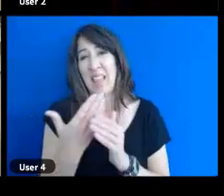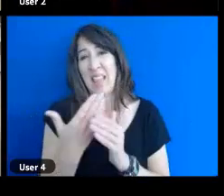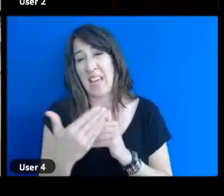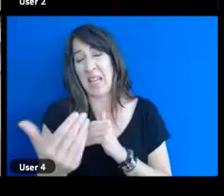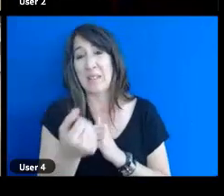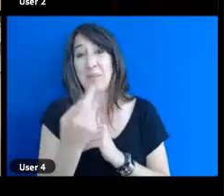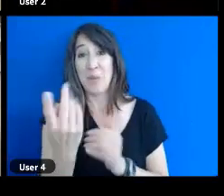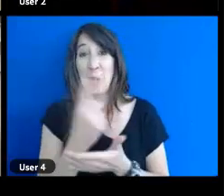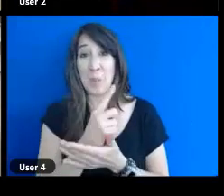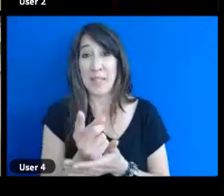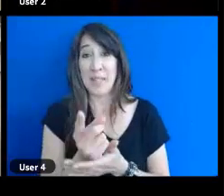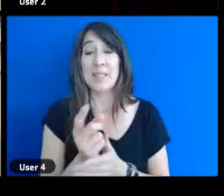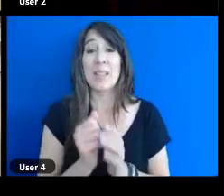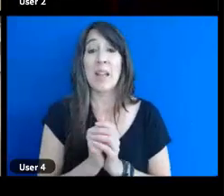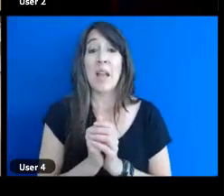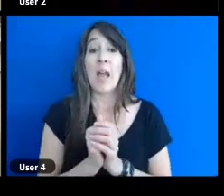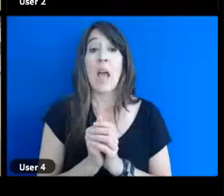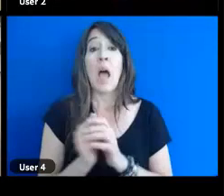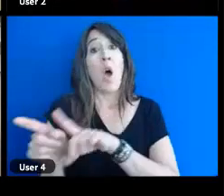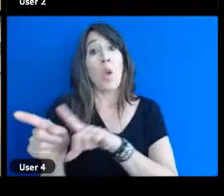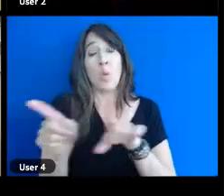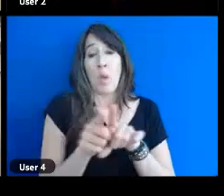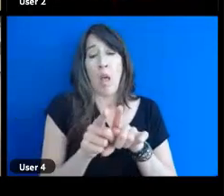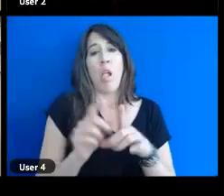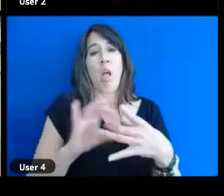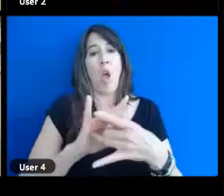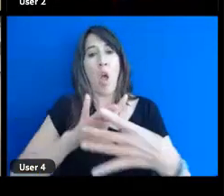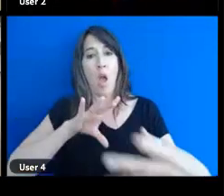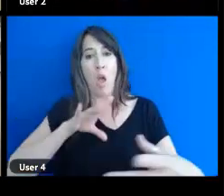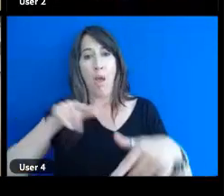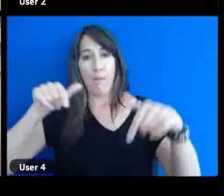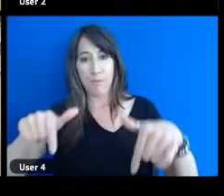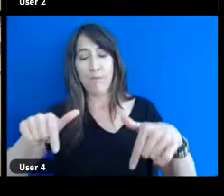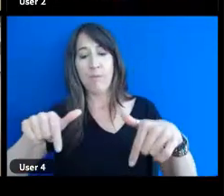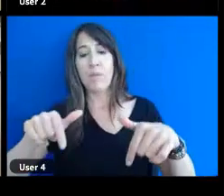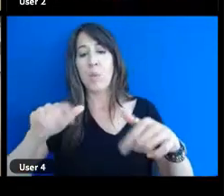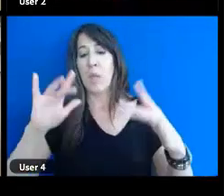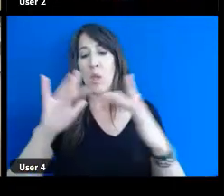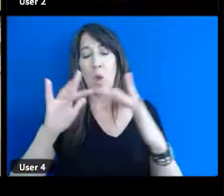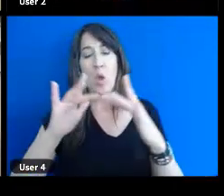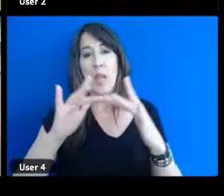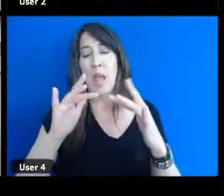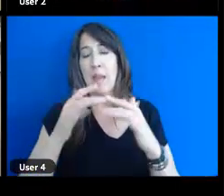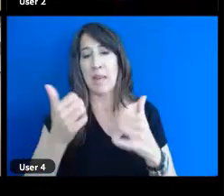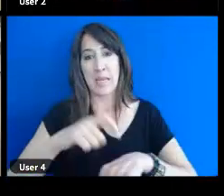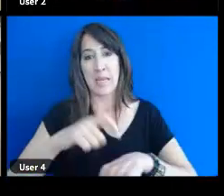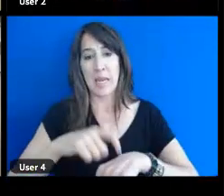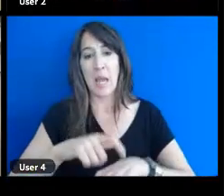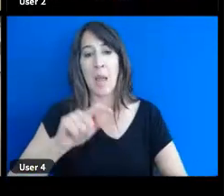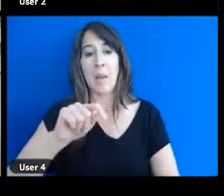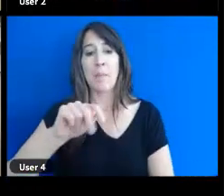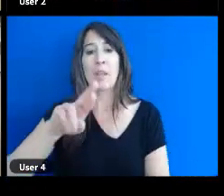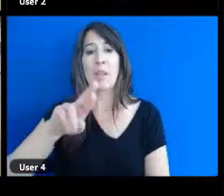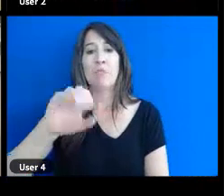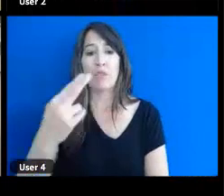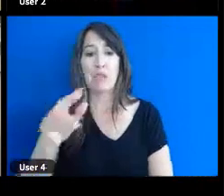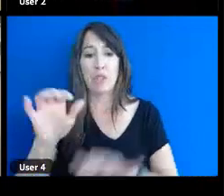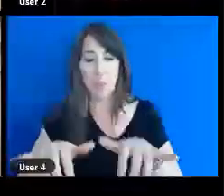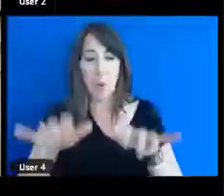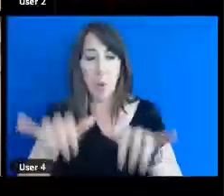any questions that you may want to pose for the next few minutes. And certainly we're available offline as